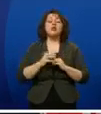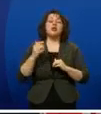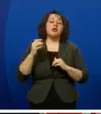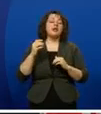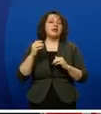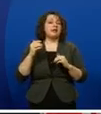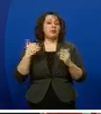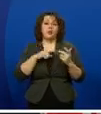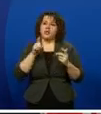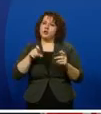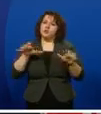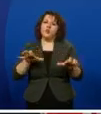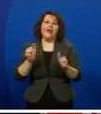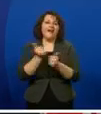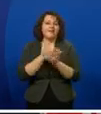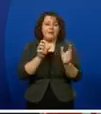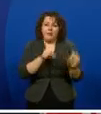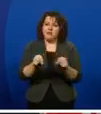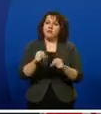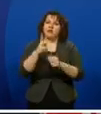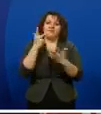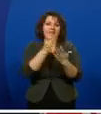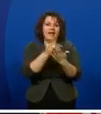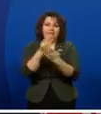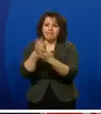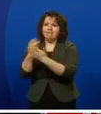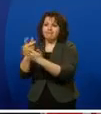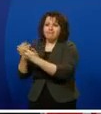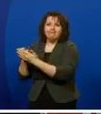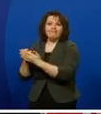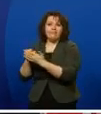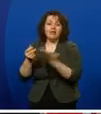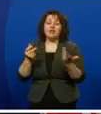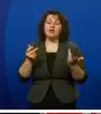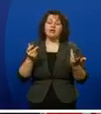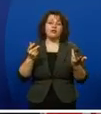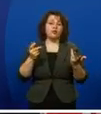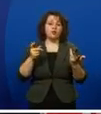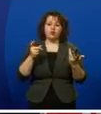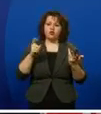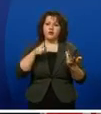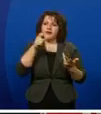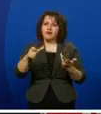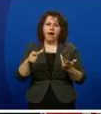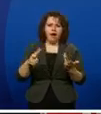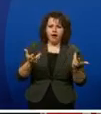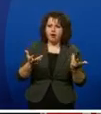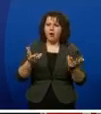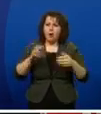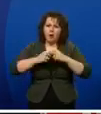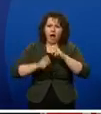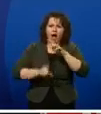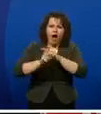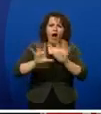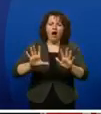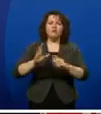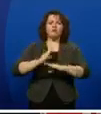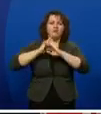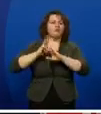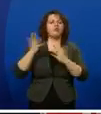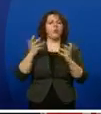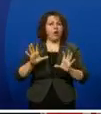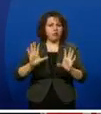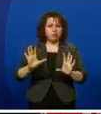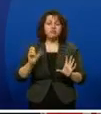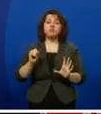do everything that we can to keep this vaccine moving. Nothing should unnecessarily hold up the process. So when counties are ready to